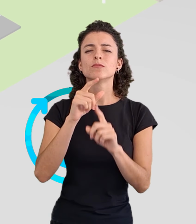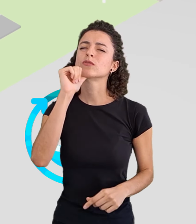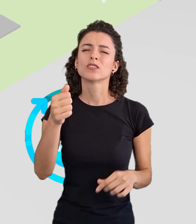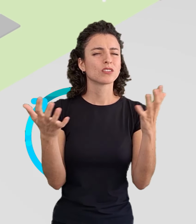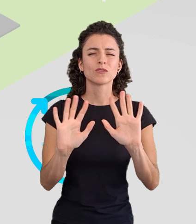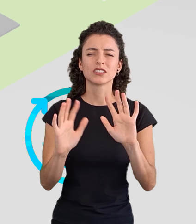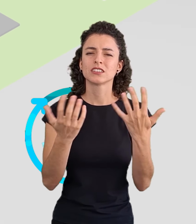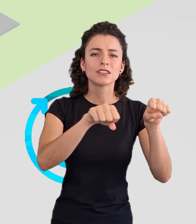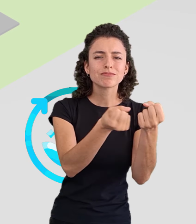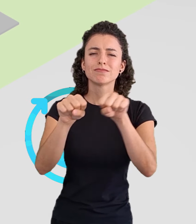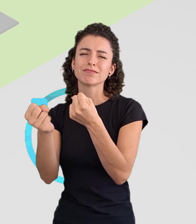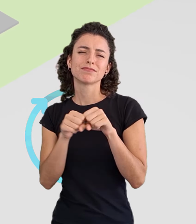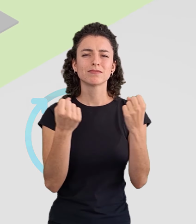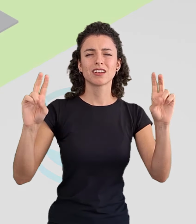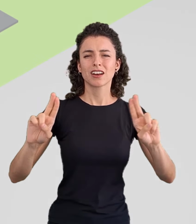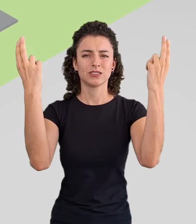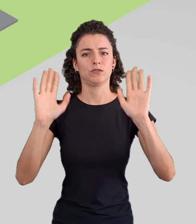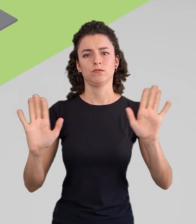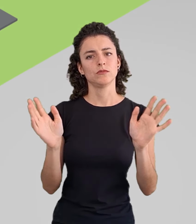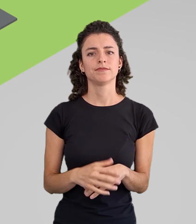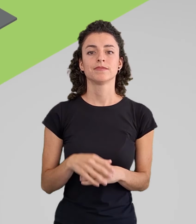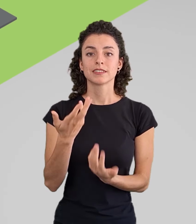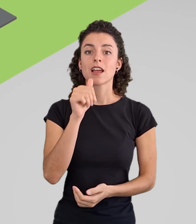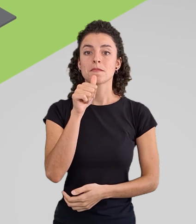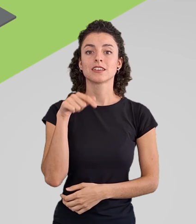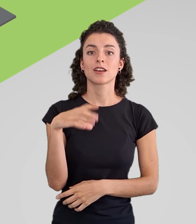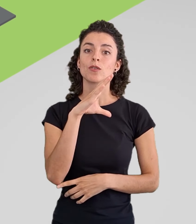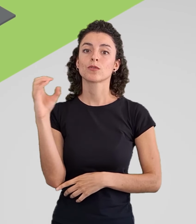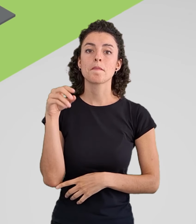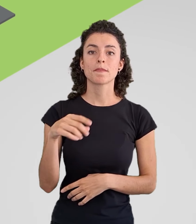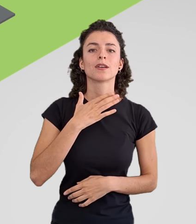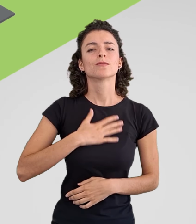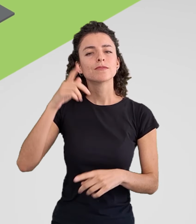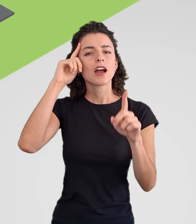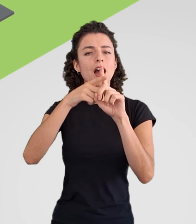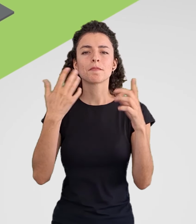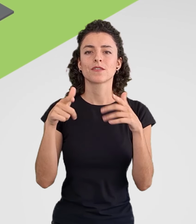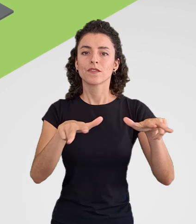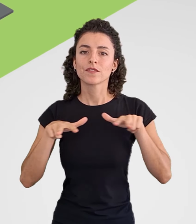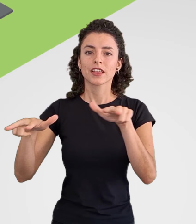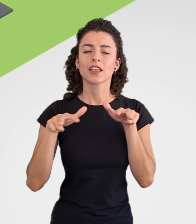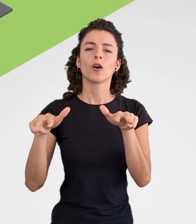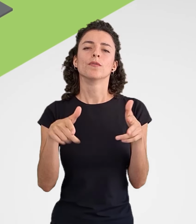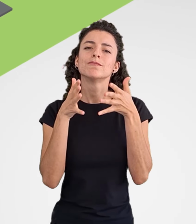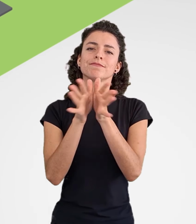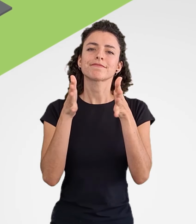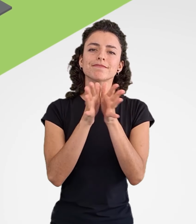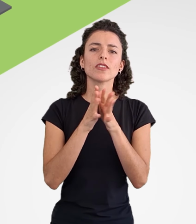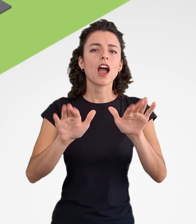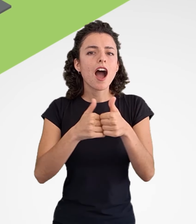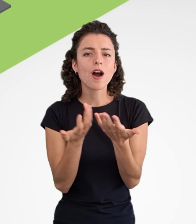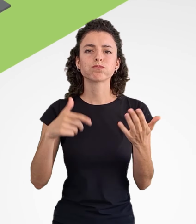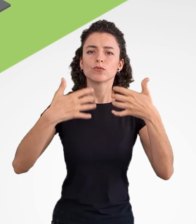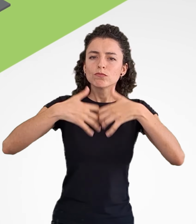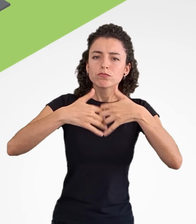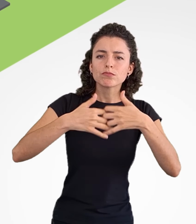Throughout this docu-series, we'll explain how Emasagra is transforming its facilities to obtain energy self-sufficiency, reducing